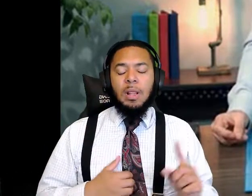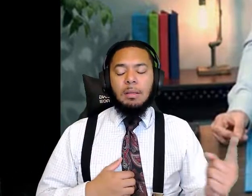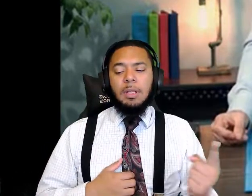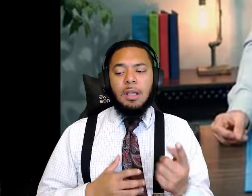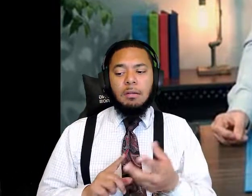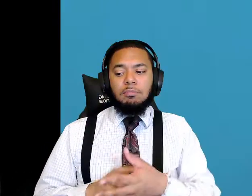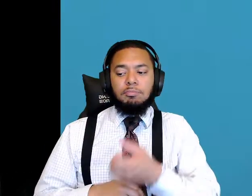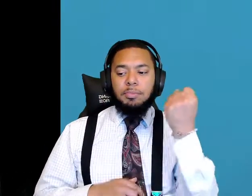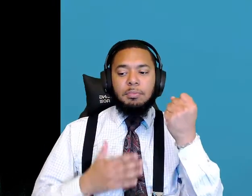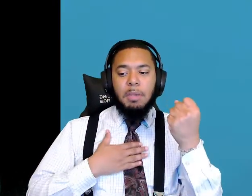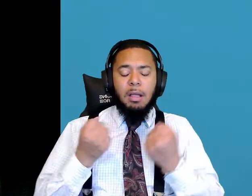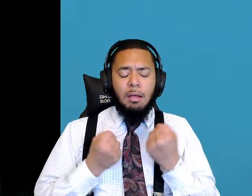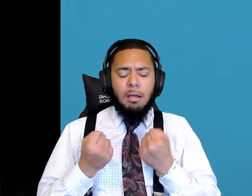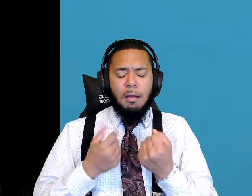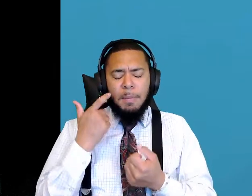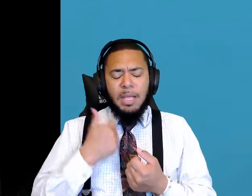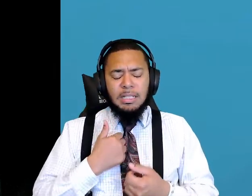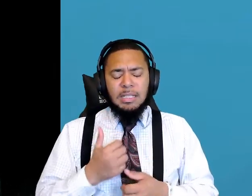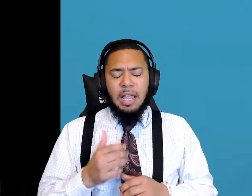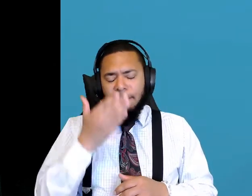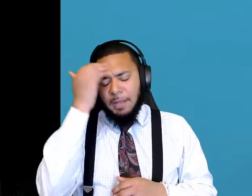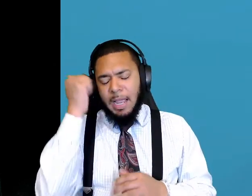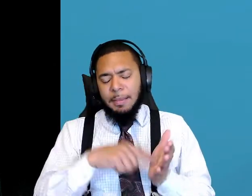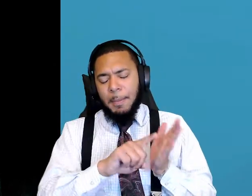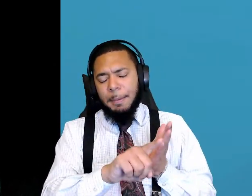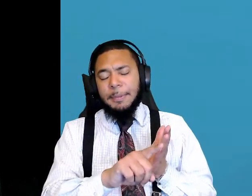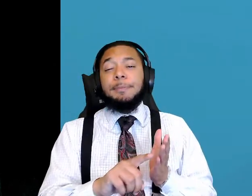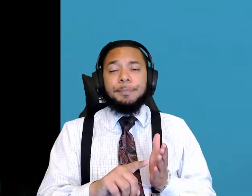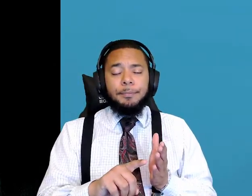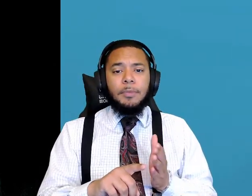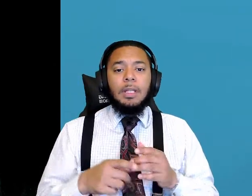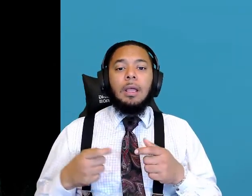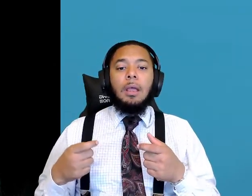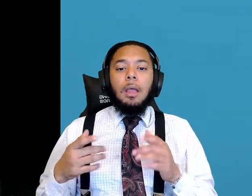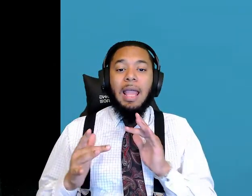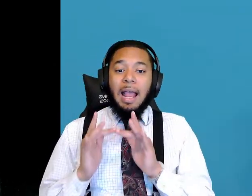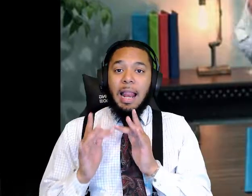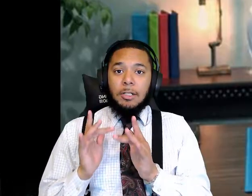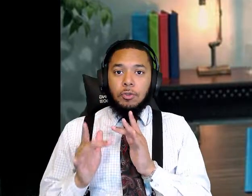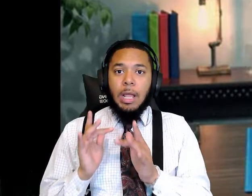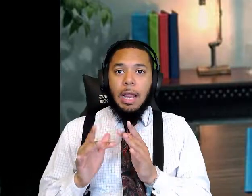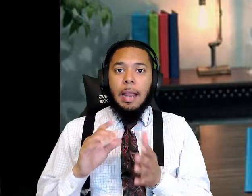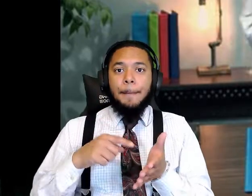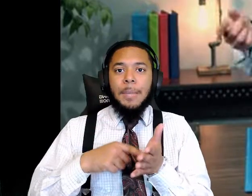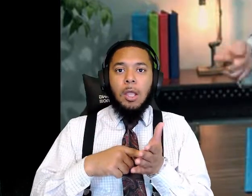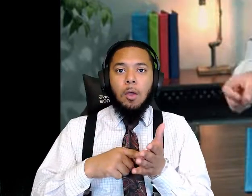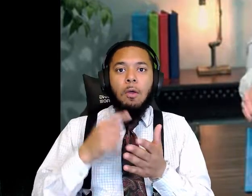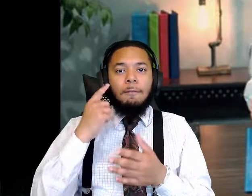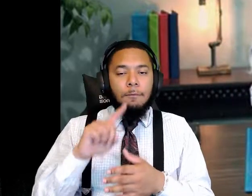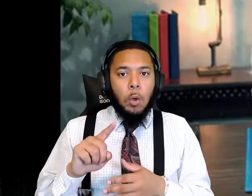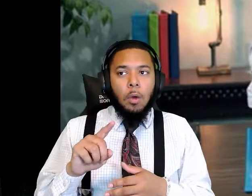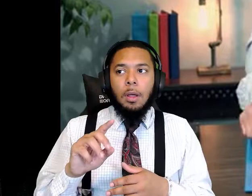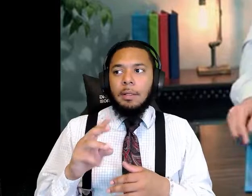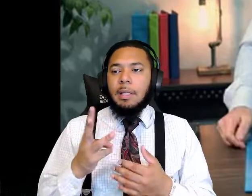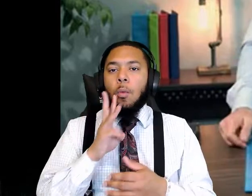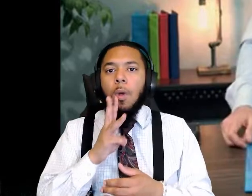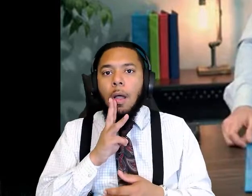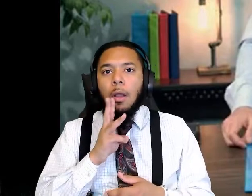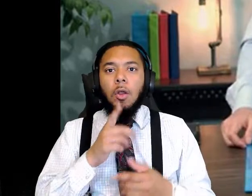pay the payments. An electronic bill pay for my utilities, like my water and my electricity,